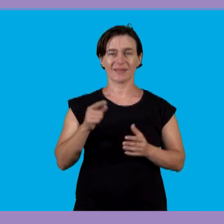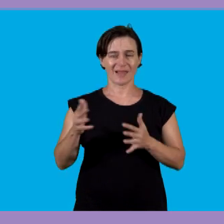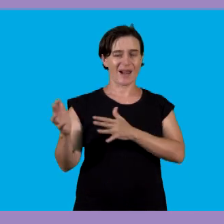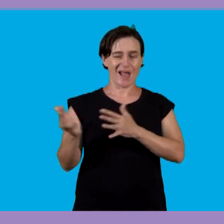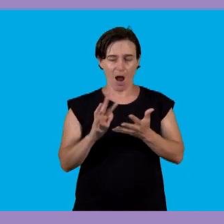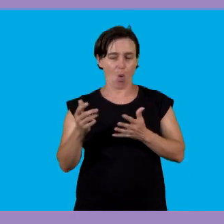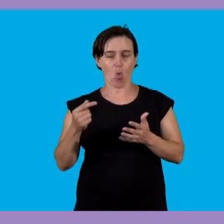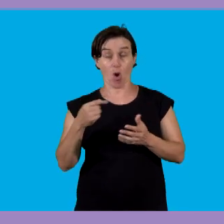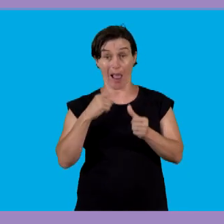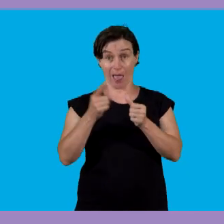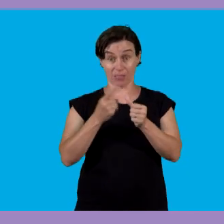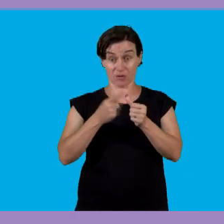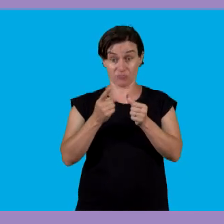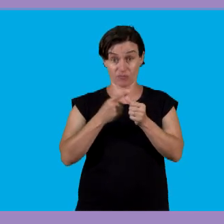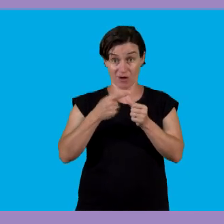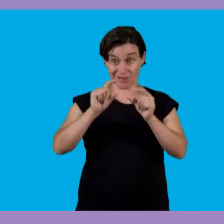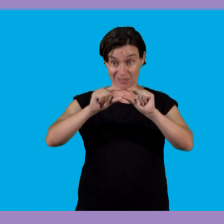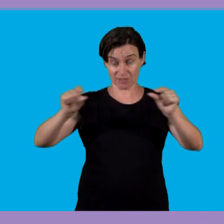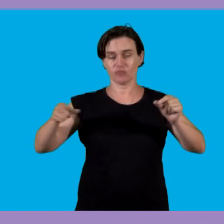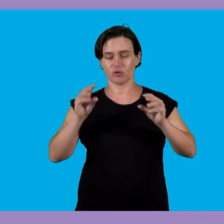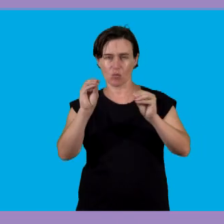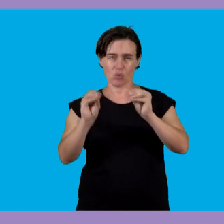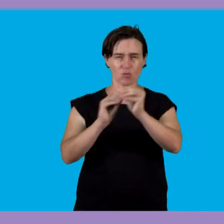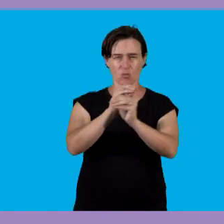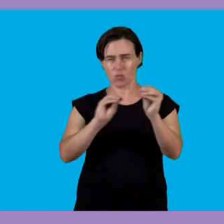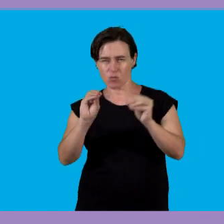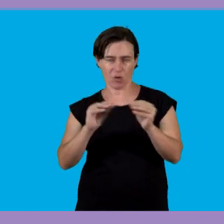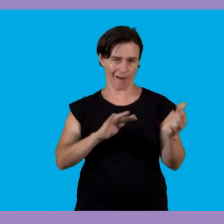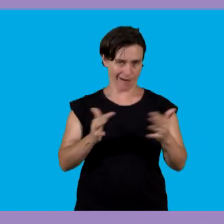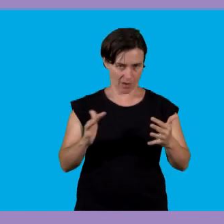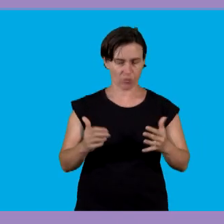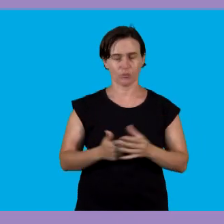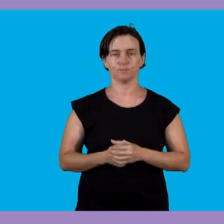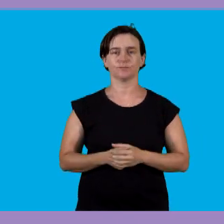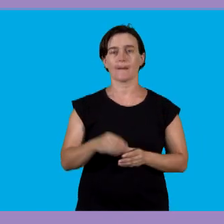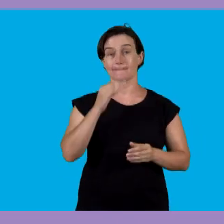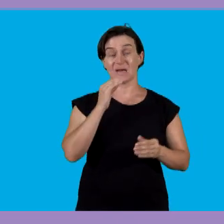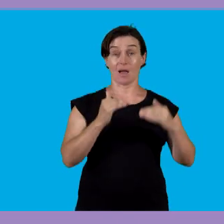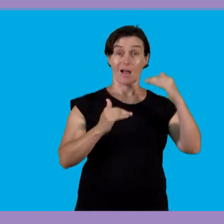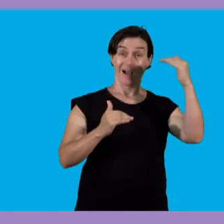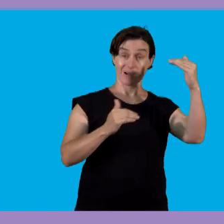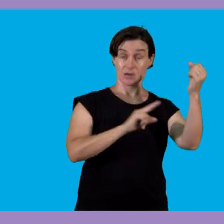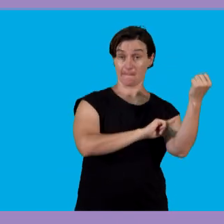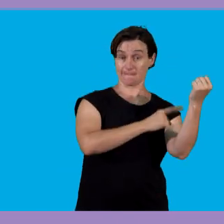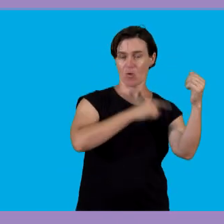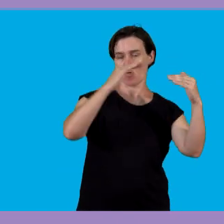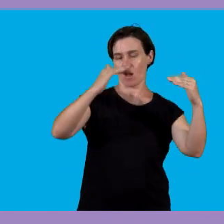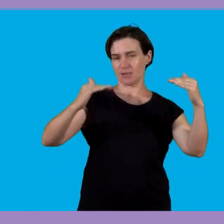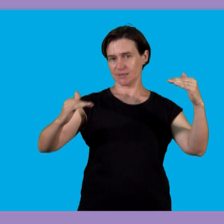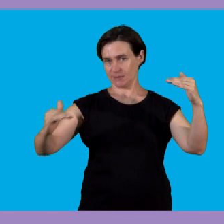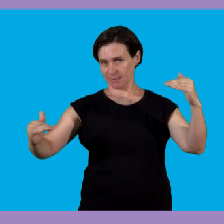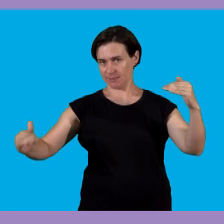we would arrange our algebraic expression in the correct order or in descending order of